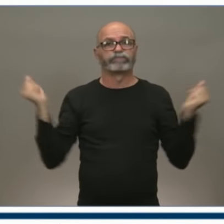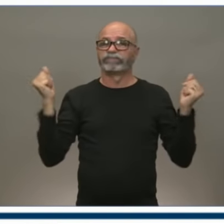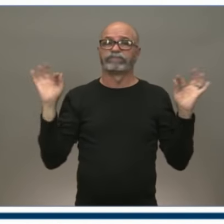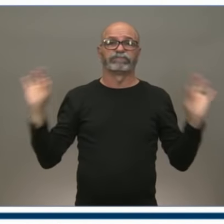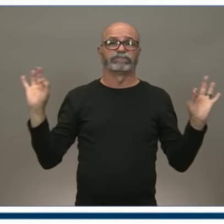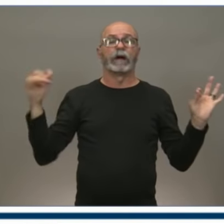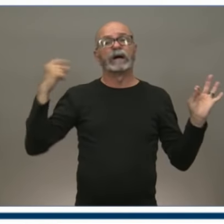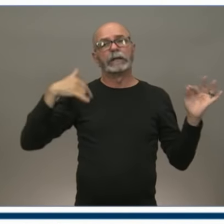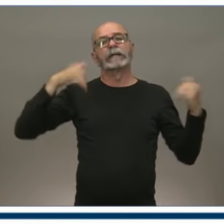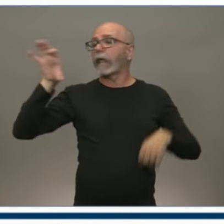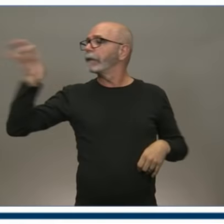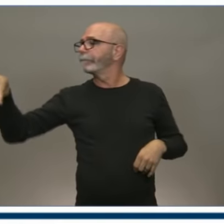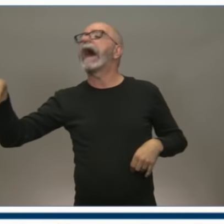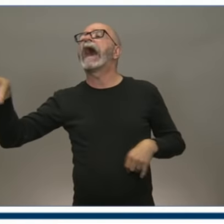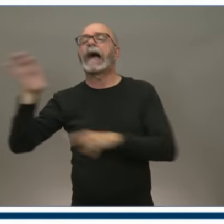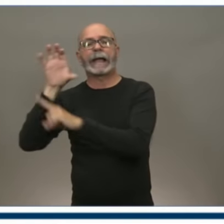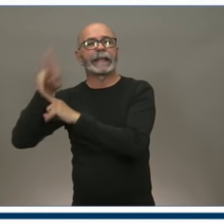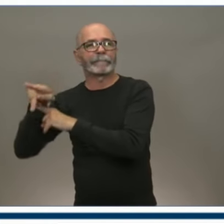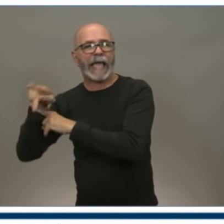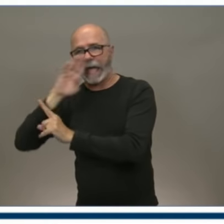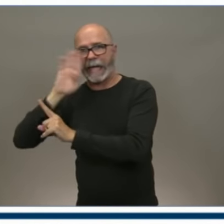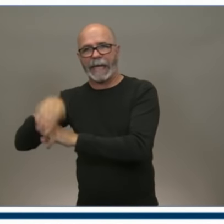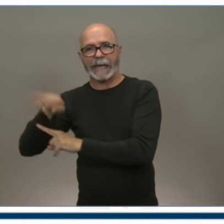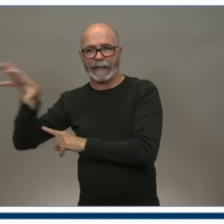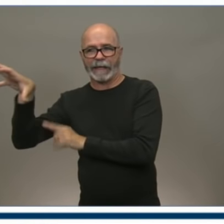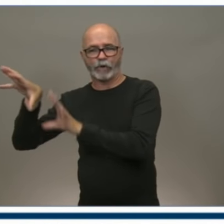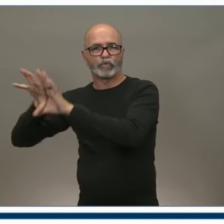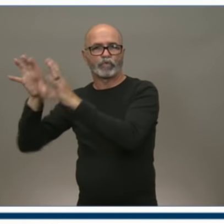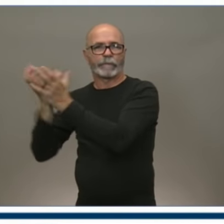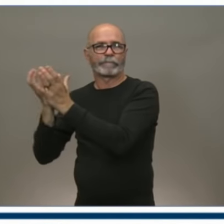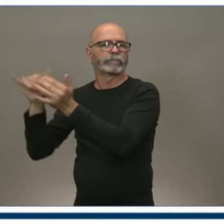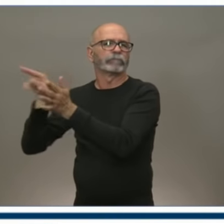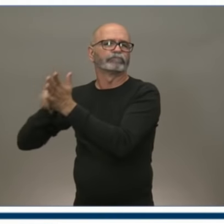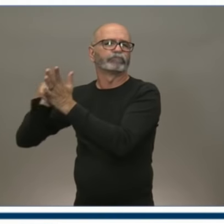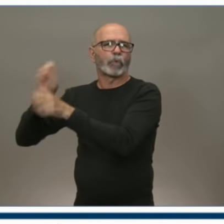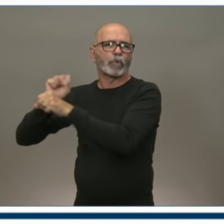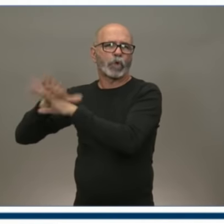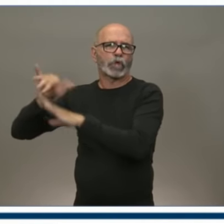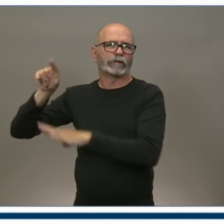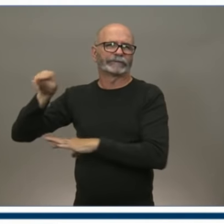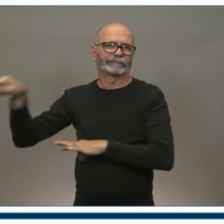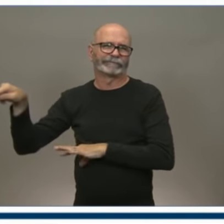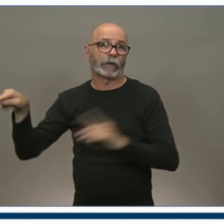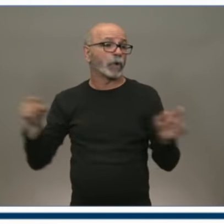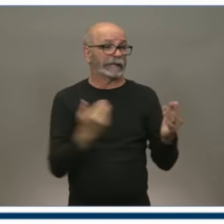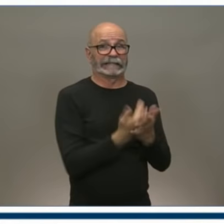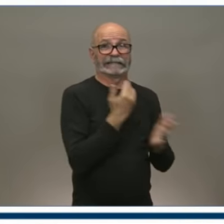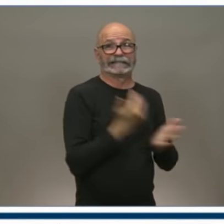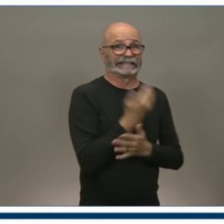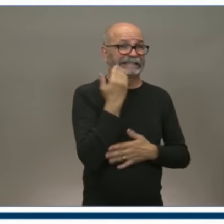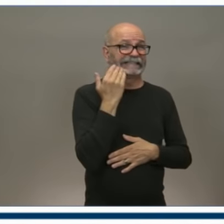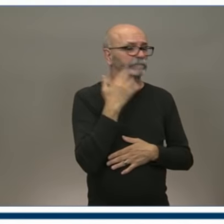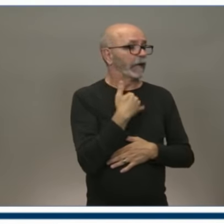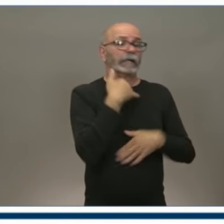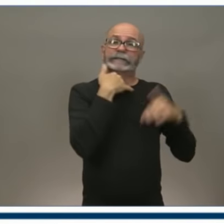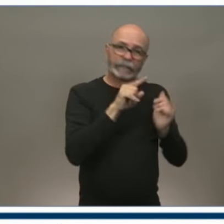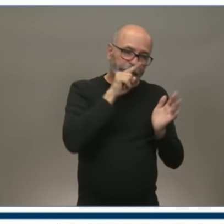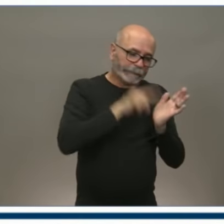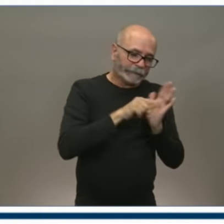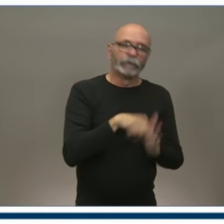would say that they're still under collective active investigation, and our newest cases today that were announced that were under